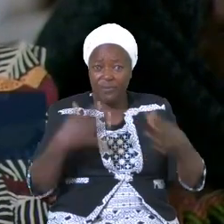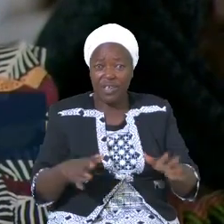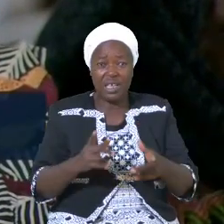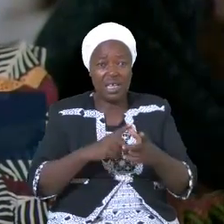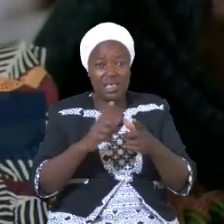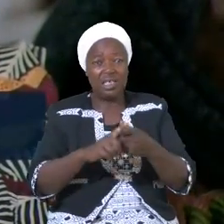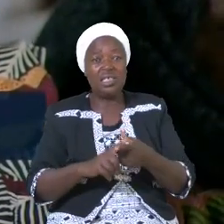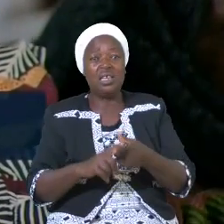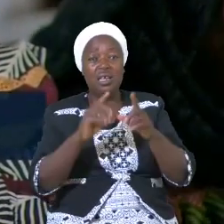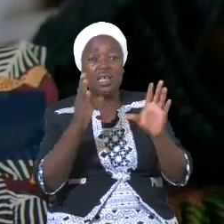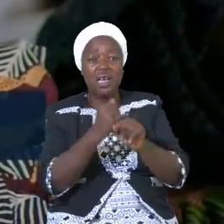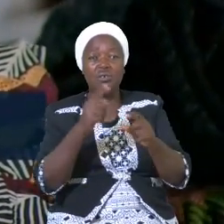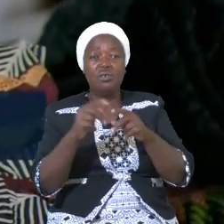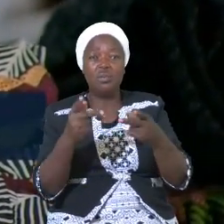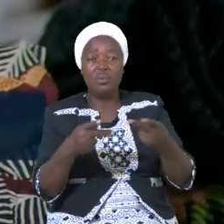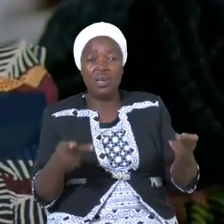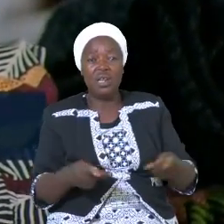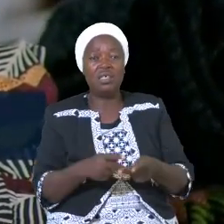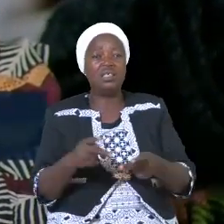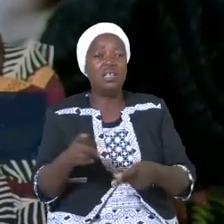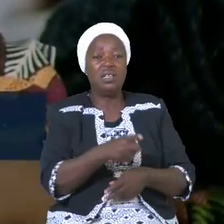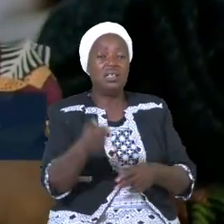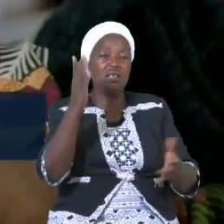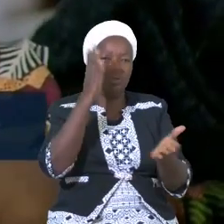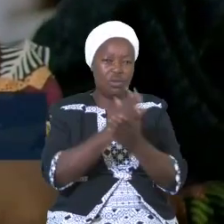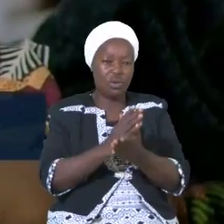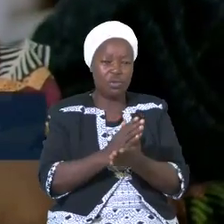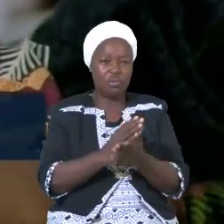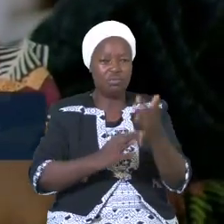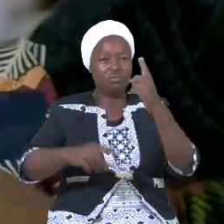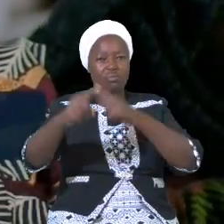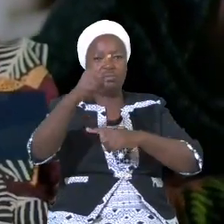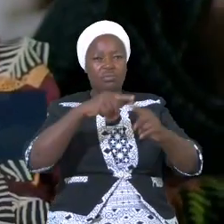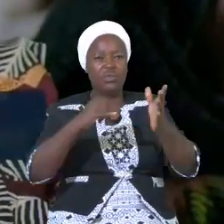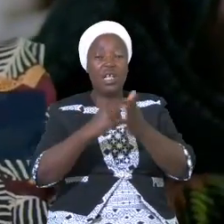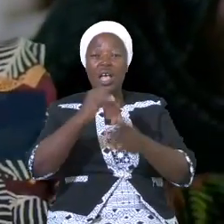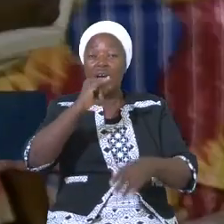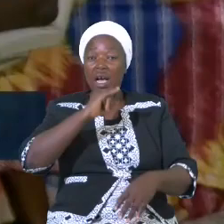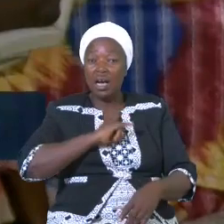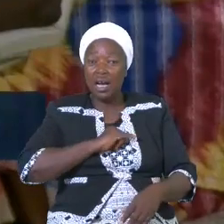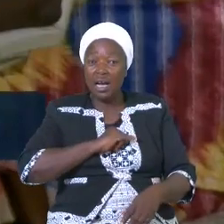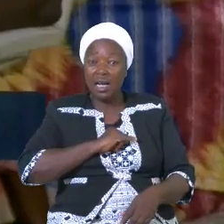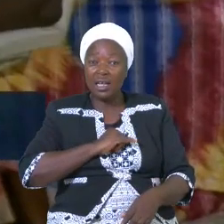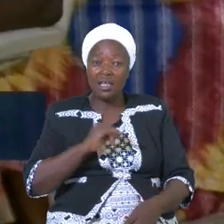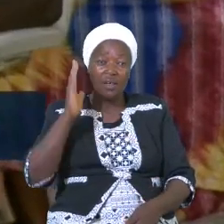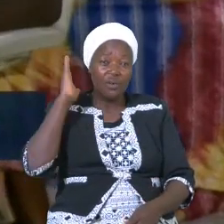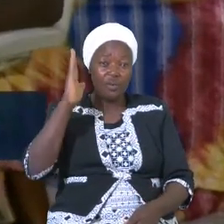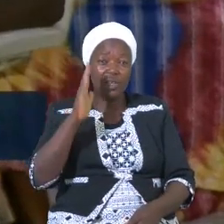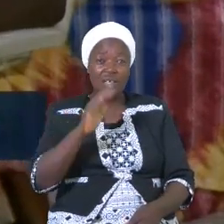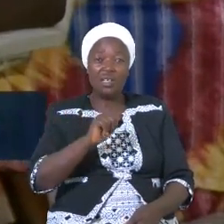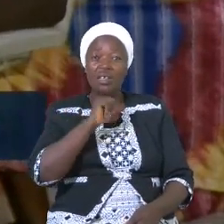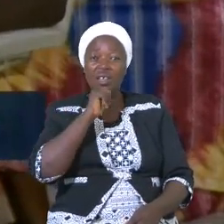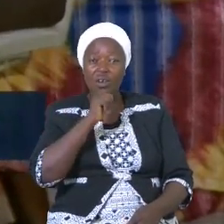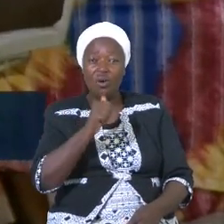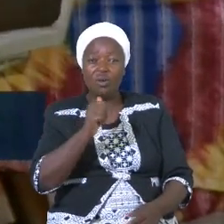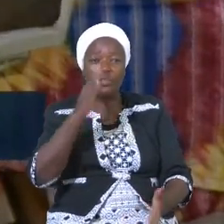they stopped i will not stop i said i will not stop